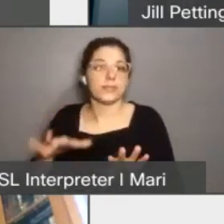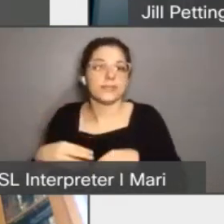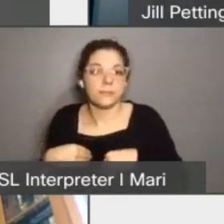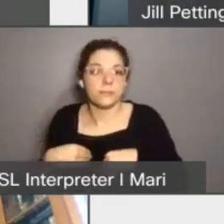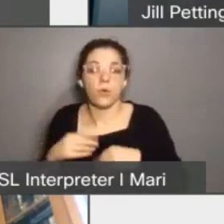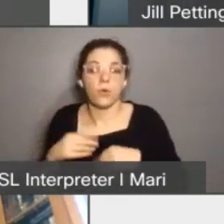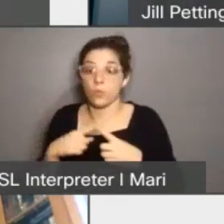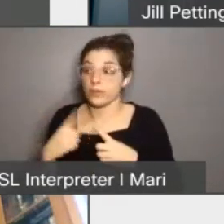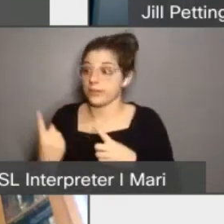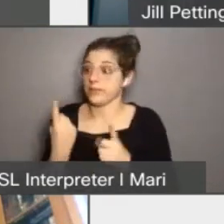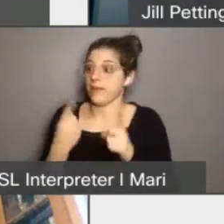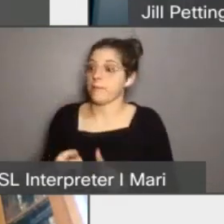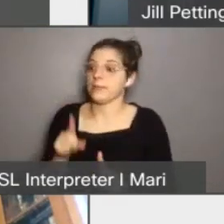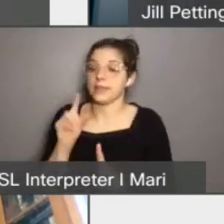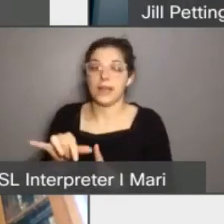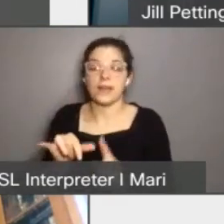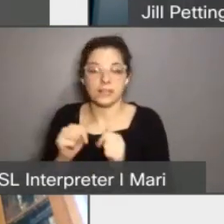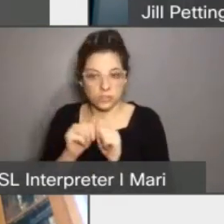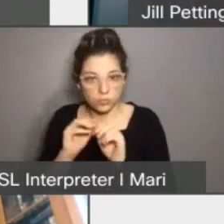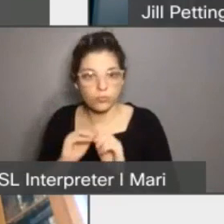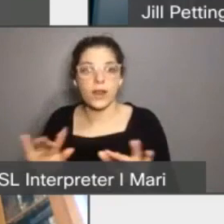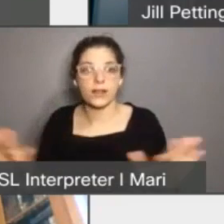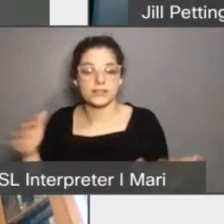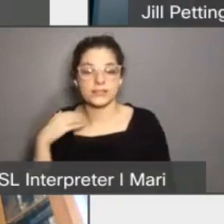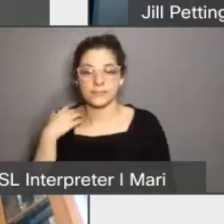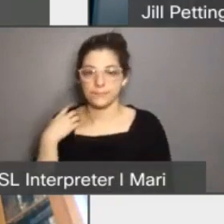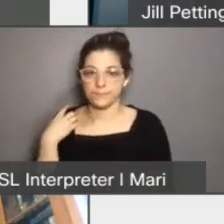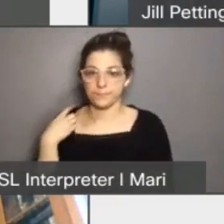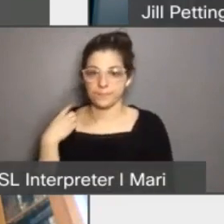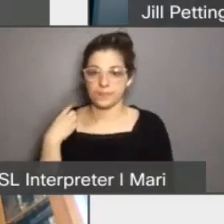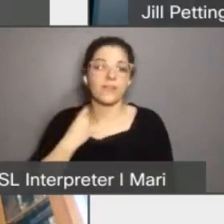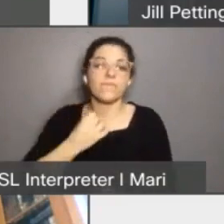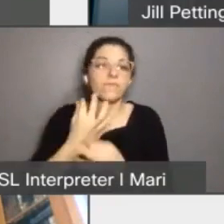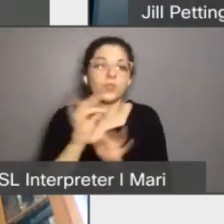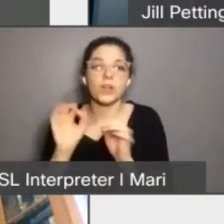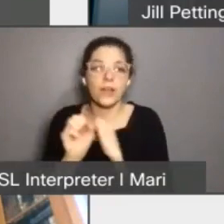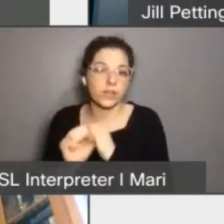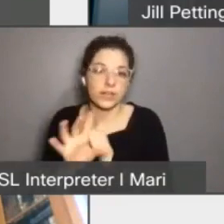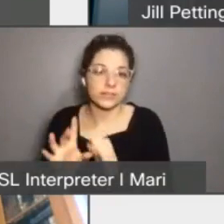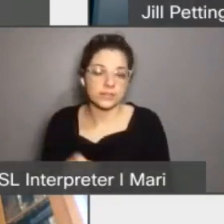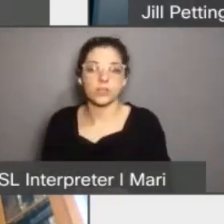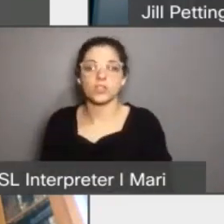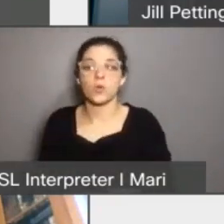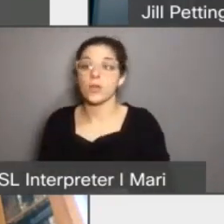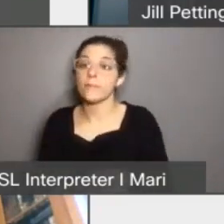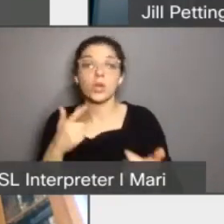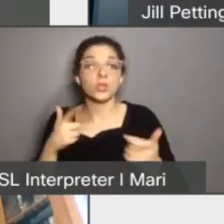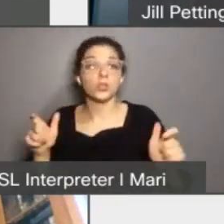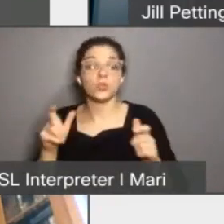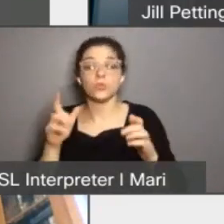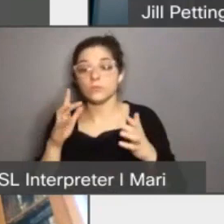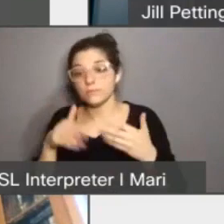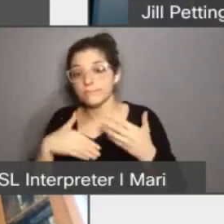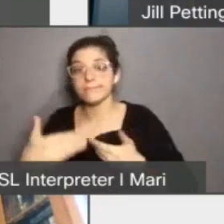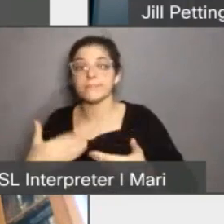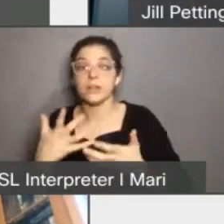something's socially acceptable, that's how it spreads like wildfire. Then that's like free advertising. So this can be a huge segue, so we could get lots of birds with